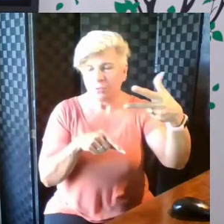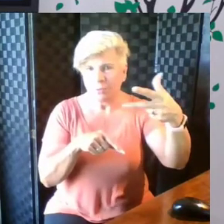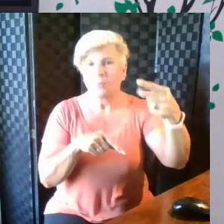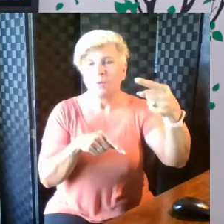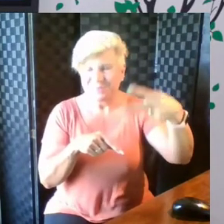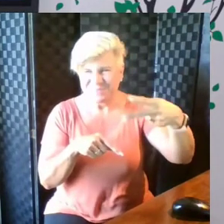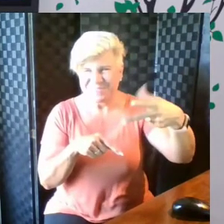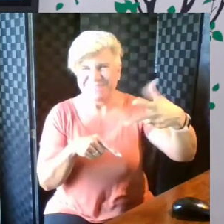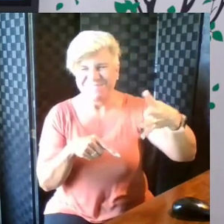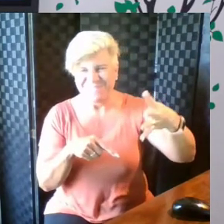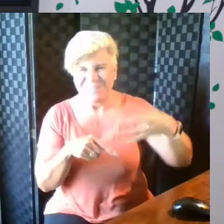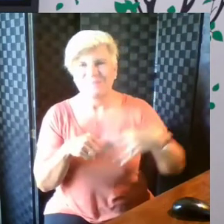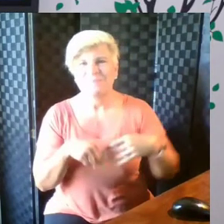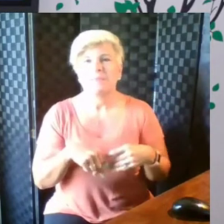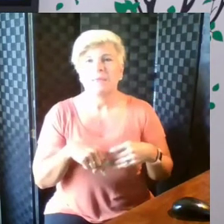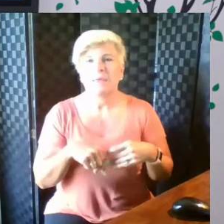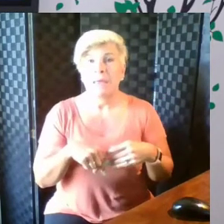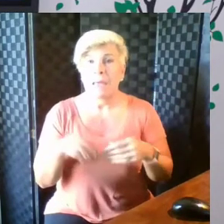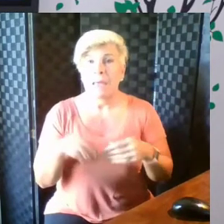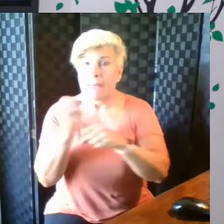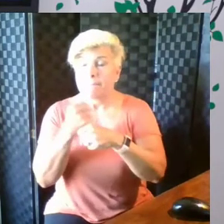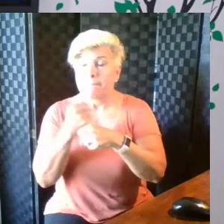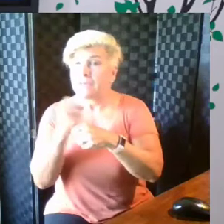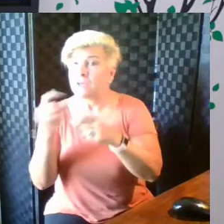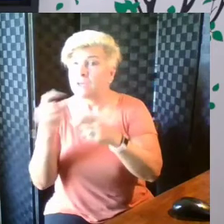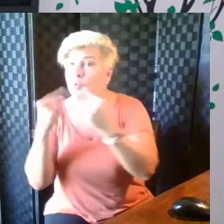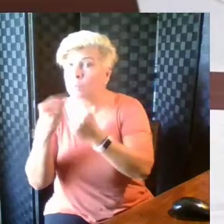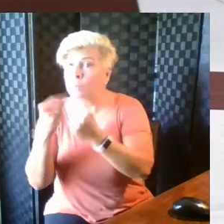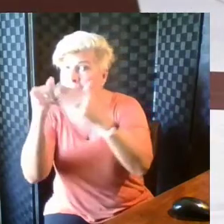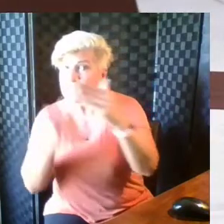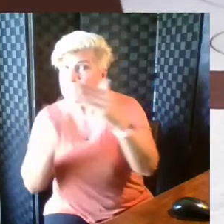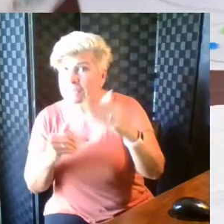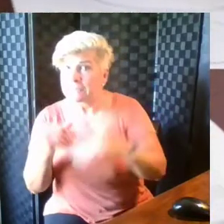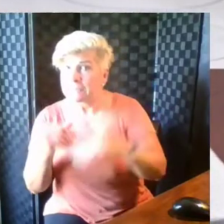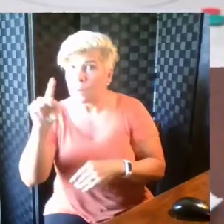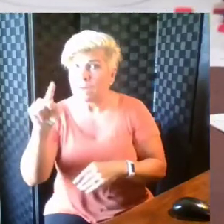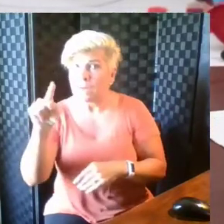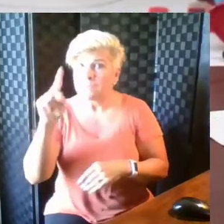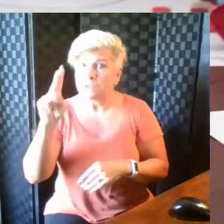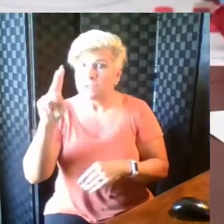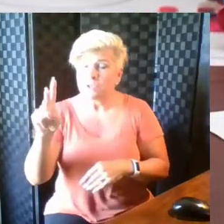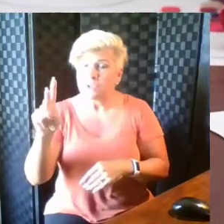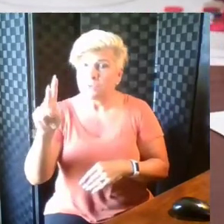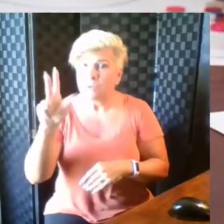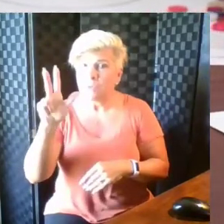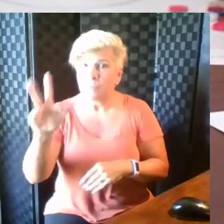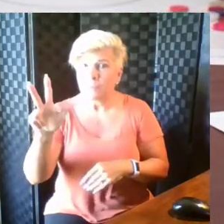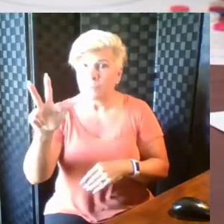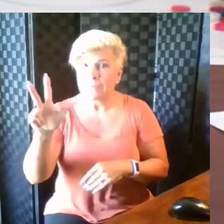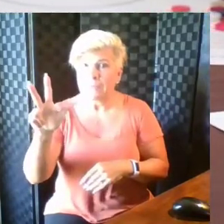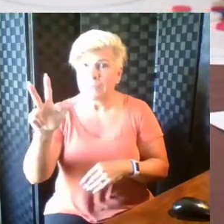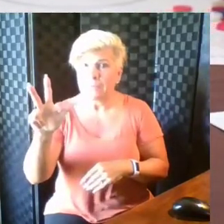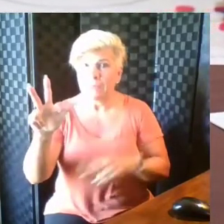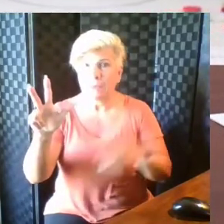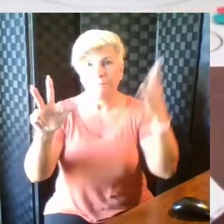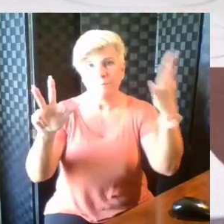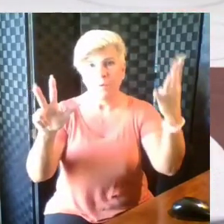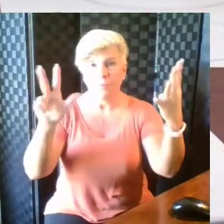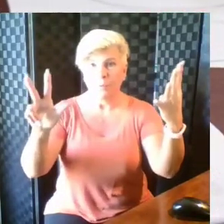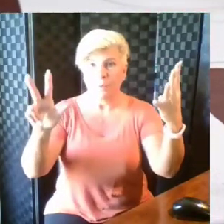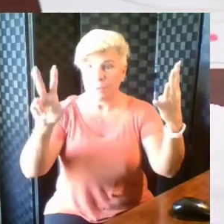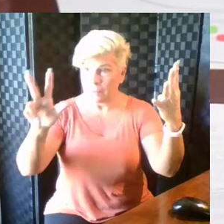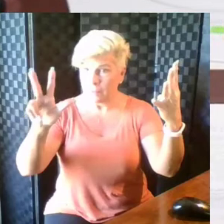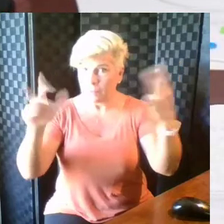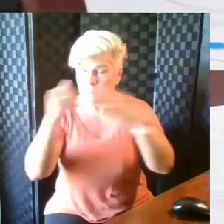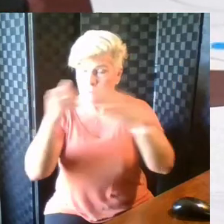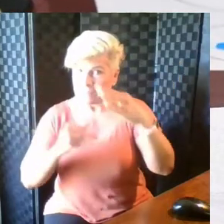1, 2, 3, 4. And I want to build a group that's less. So here we go. 1, 2, 3. Is 3 less